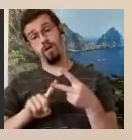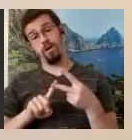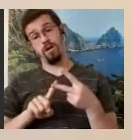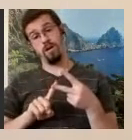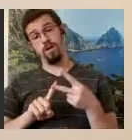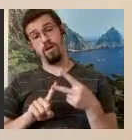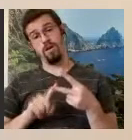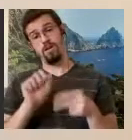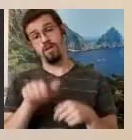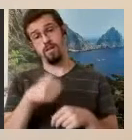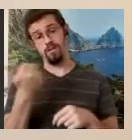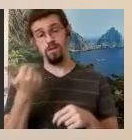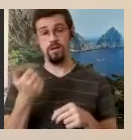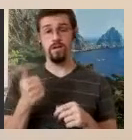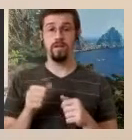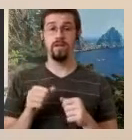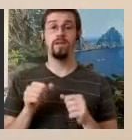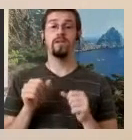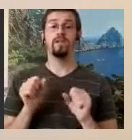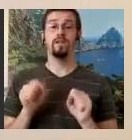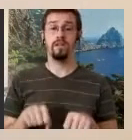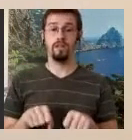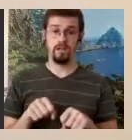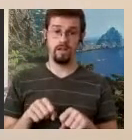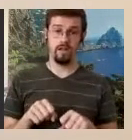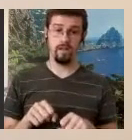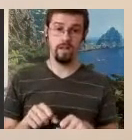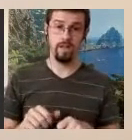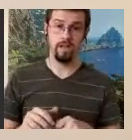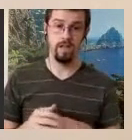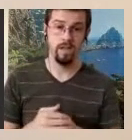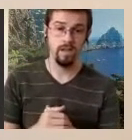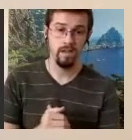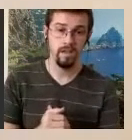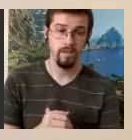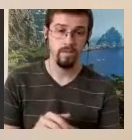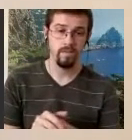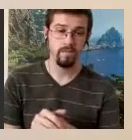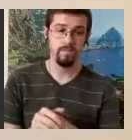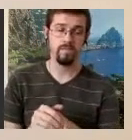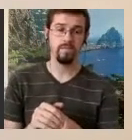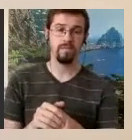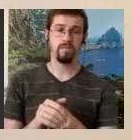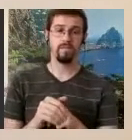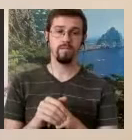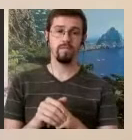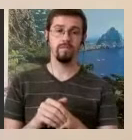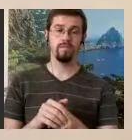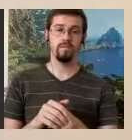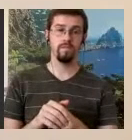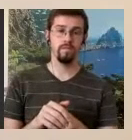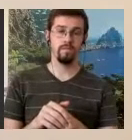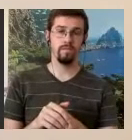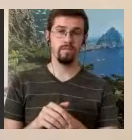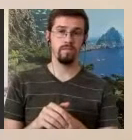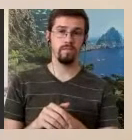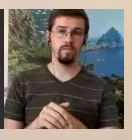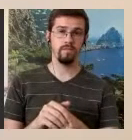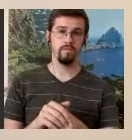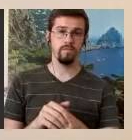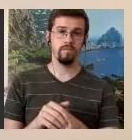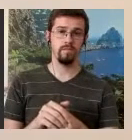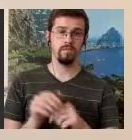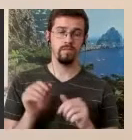from these 10 literature puddles, there is evidence, clear evidence, that different choices are being made when using sign writing. And I think